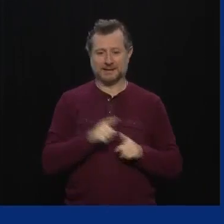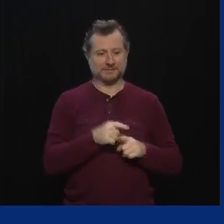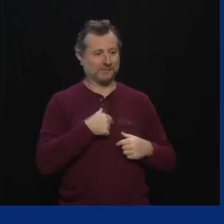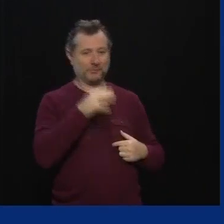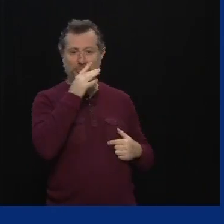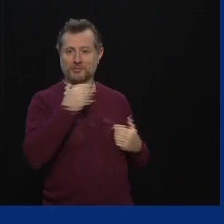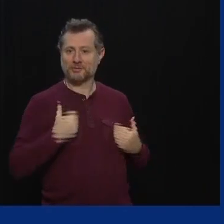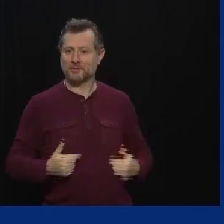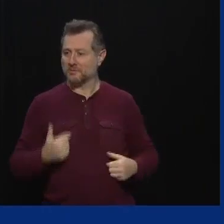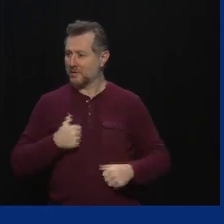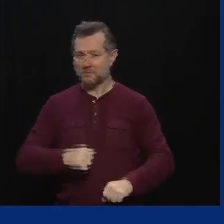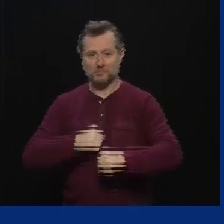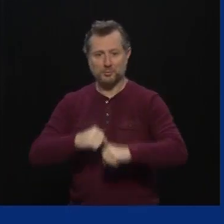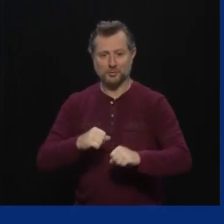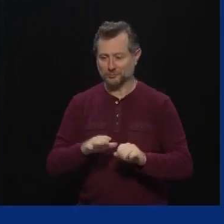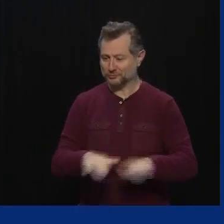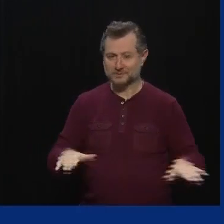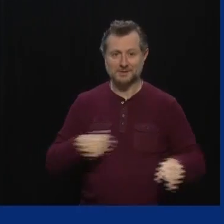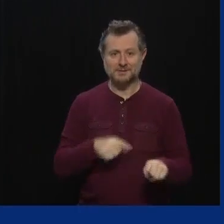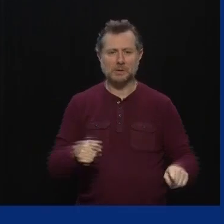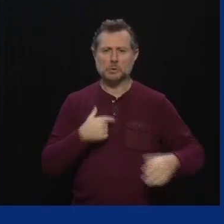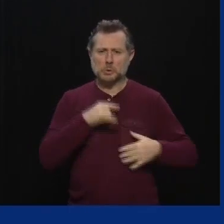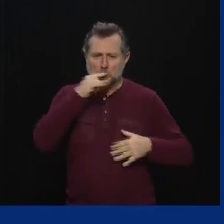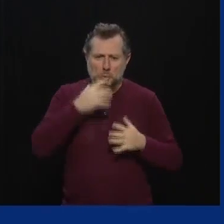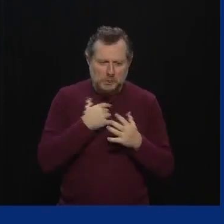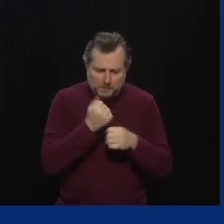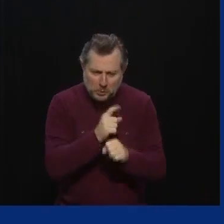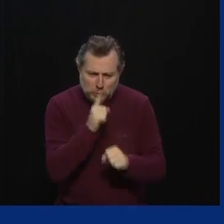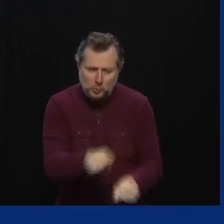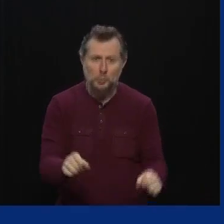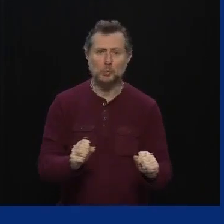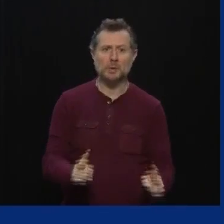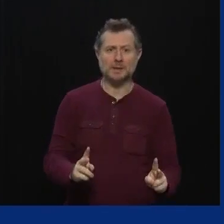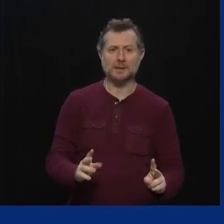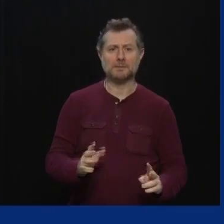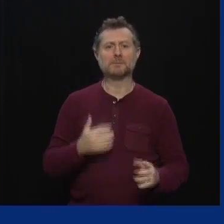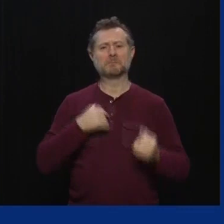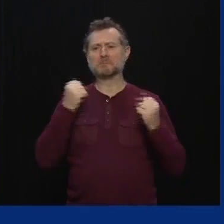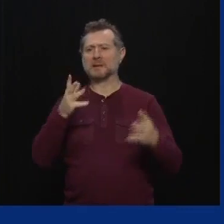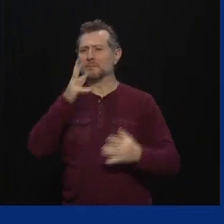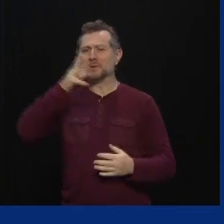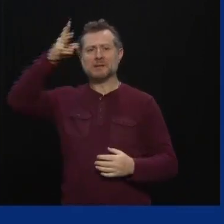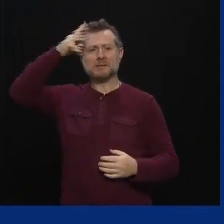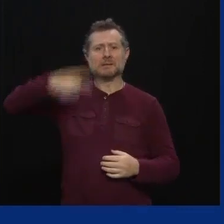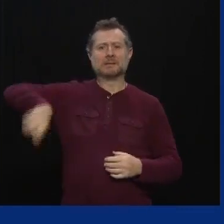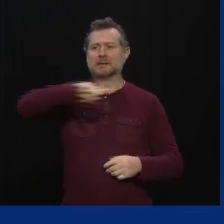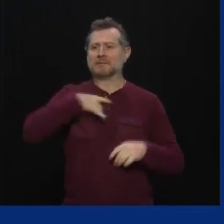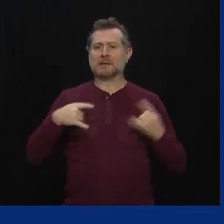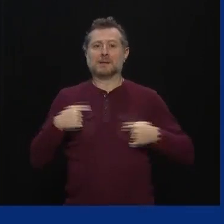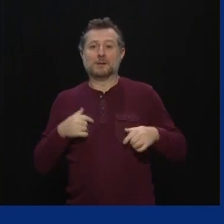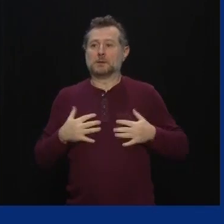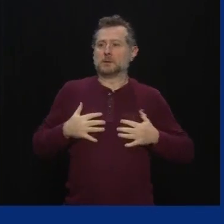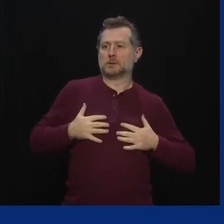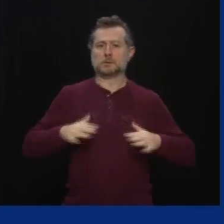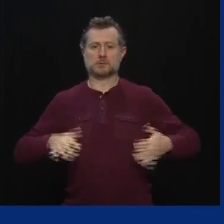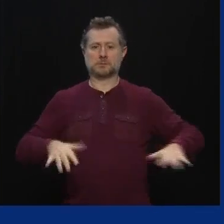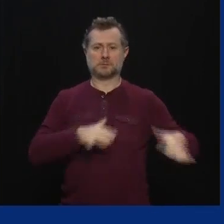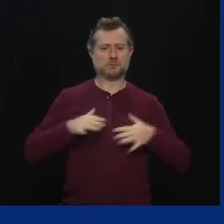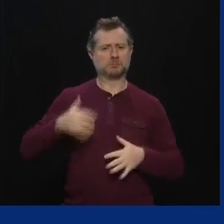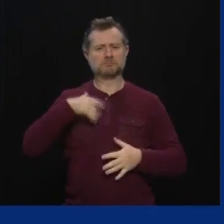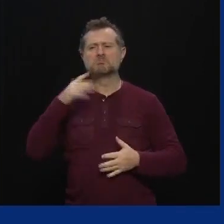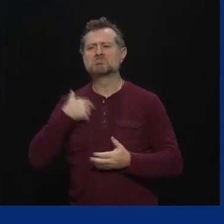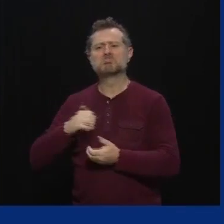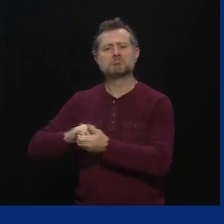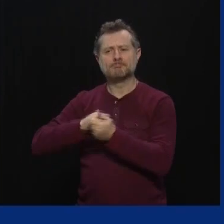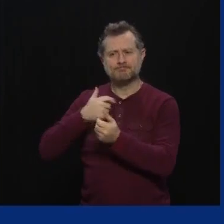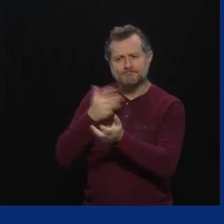and make sure they're okay. And this is something that has been a source of anxiety for many. And so we are working very closely with our pediatricians.